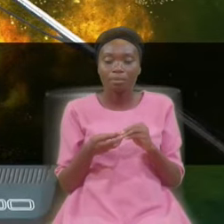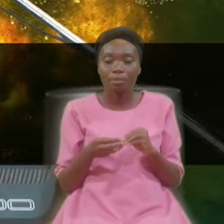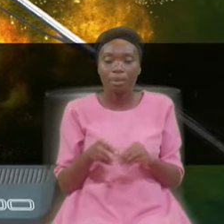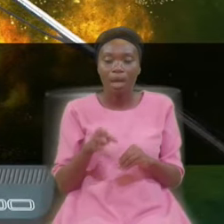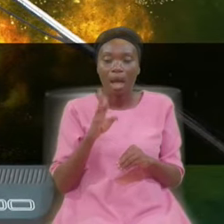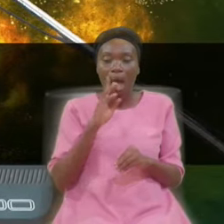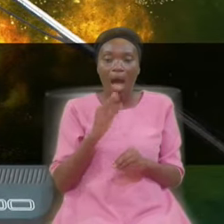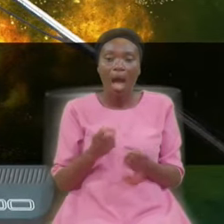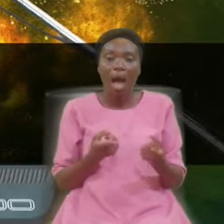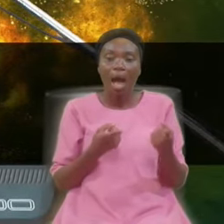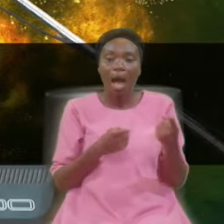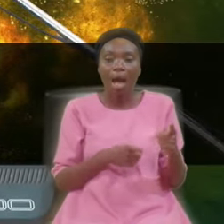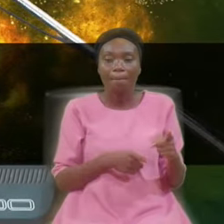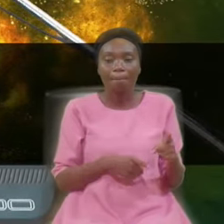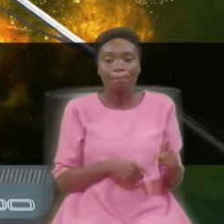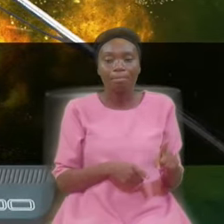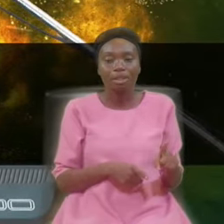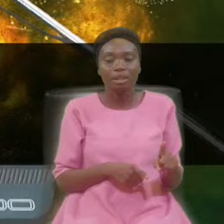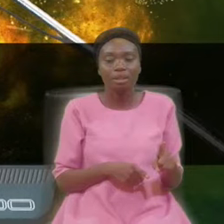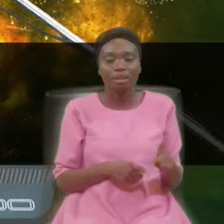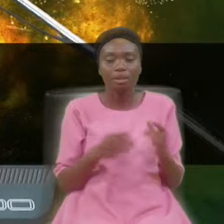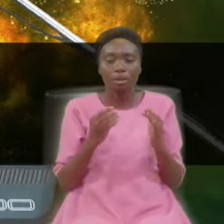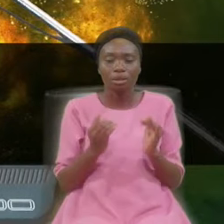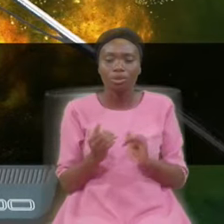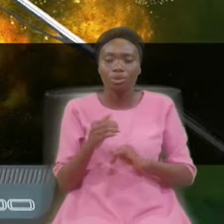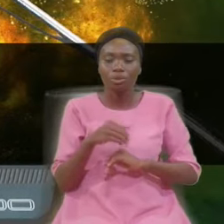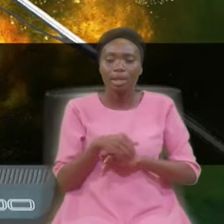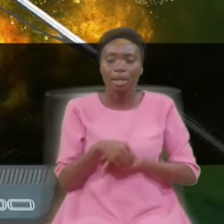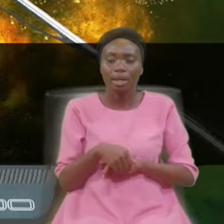number are